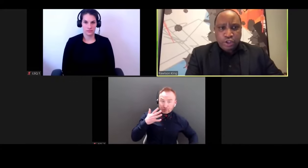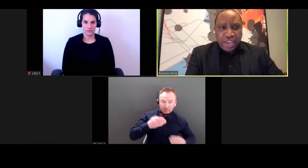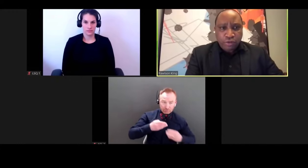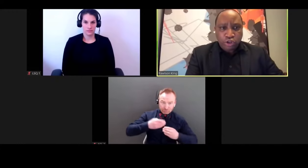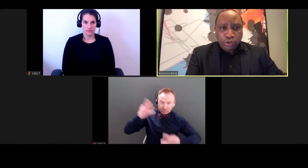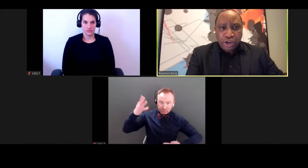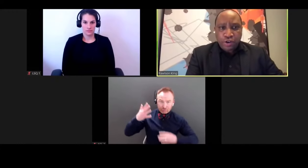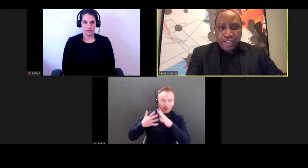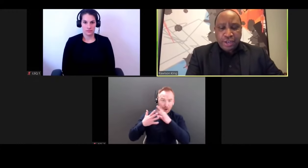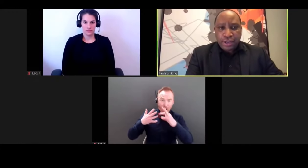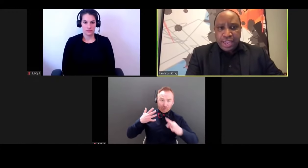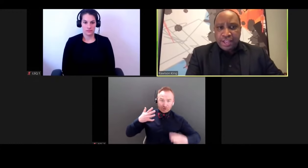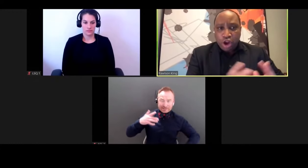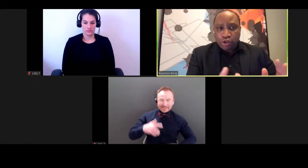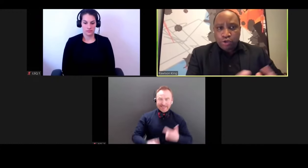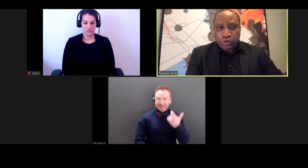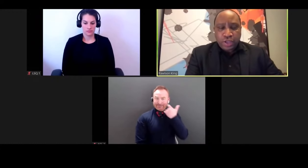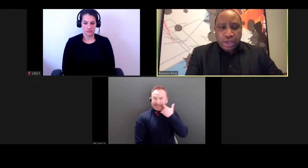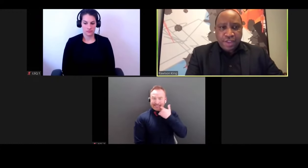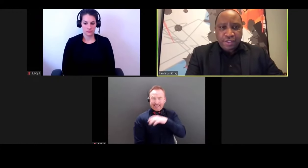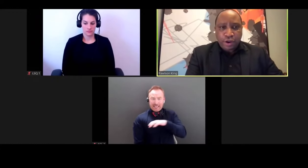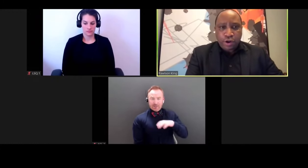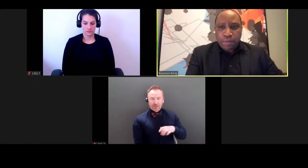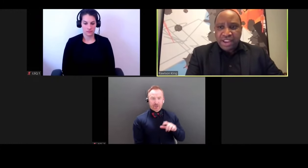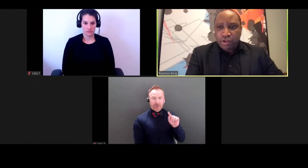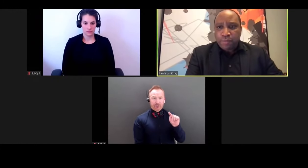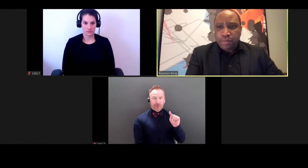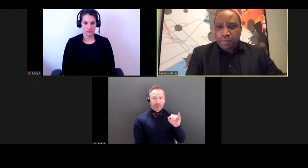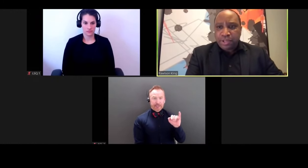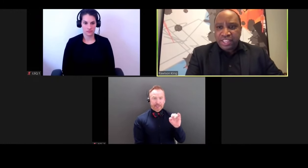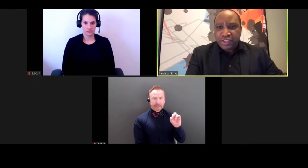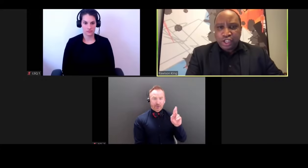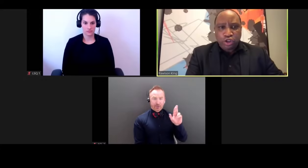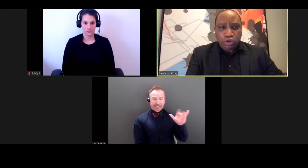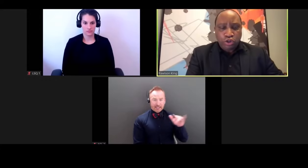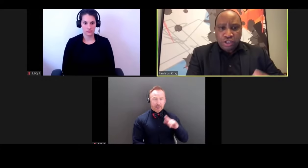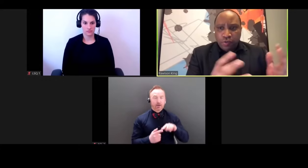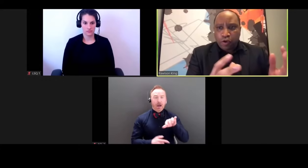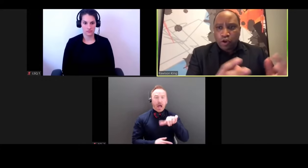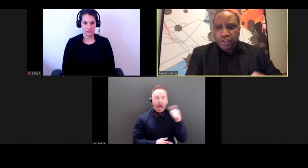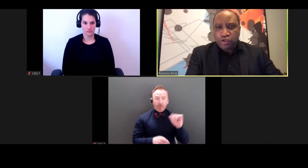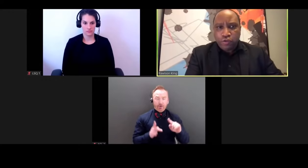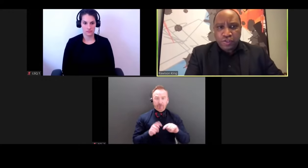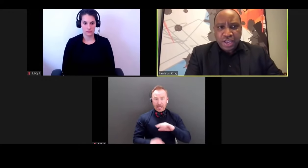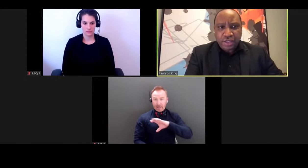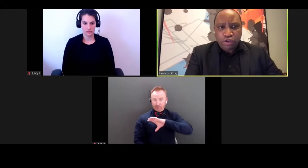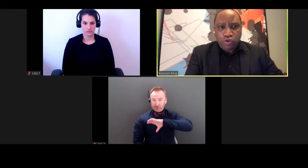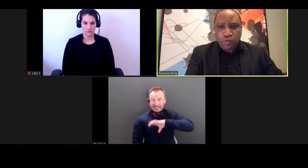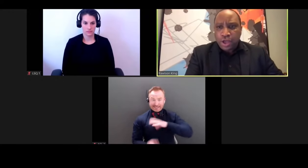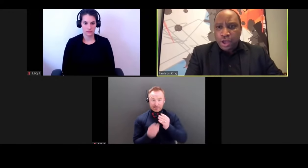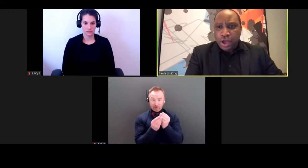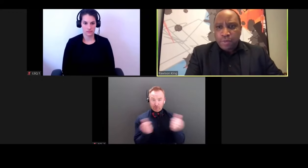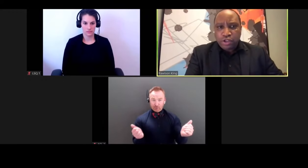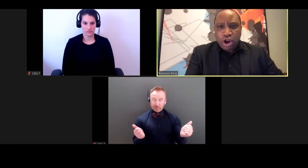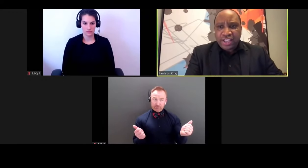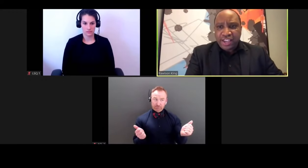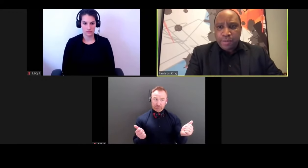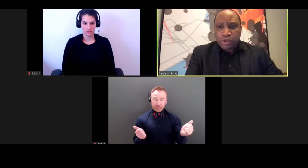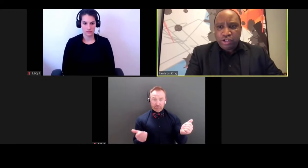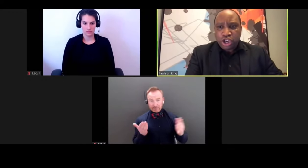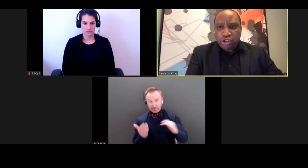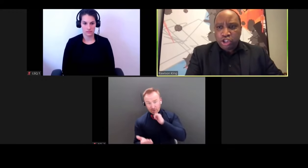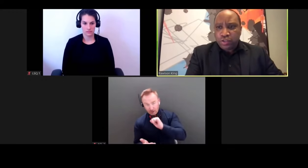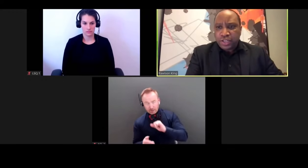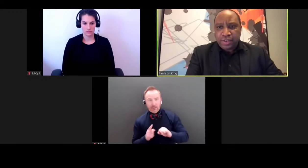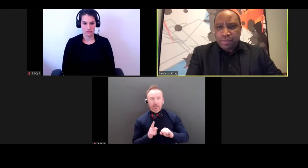speaking to Councillor Tierney and others, that there might not be a policing solution. And we've heard that you've said that you've been talking